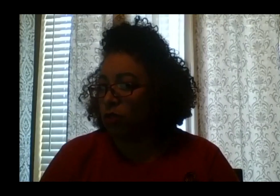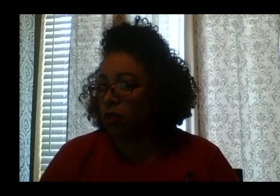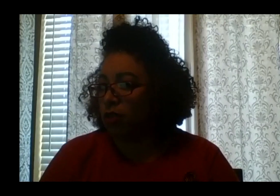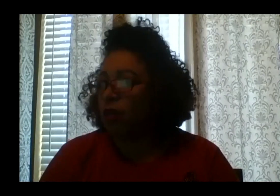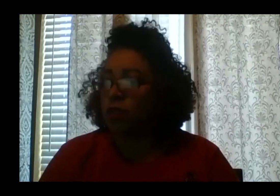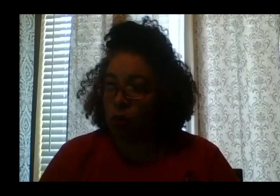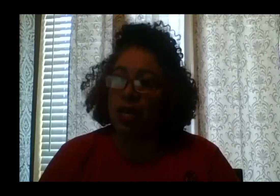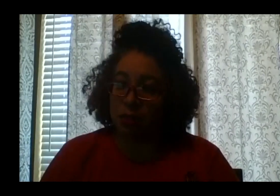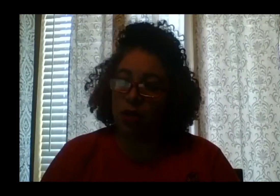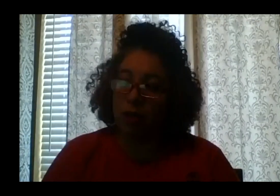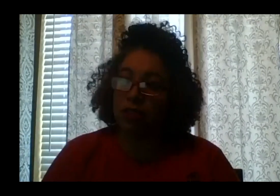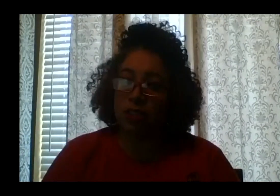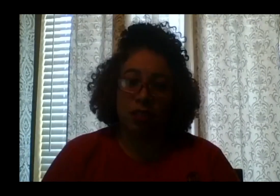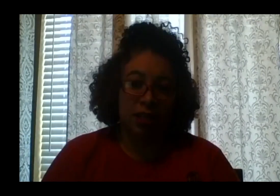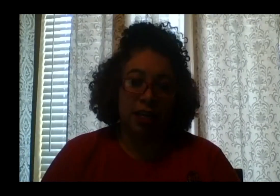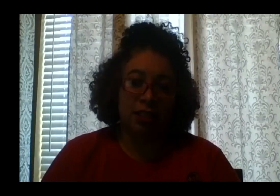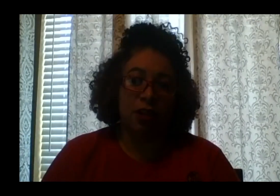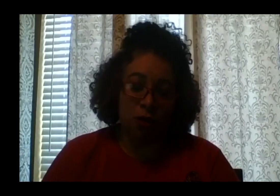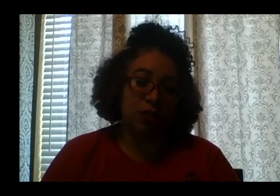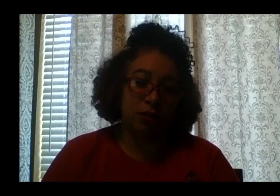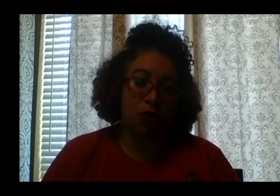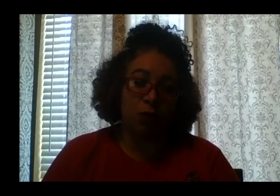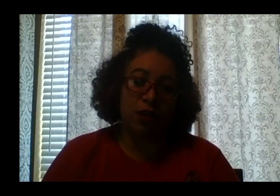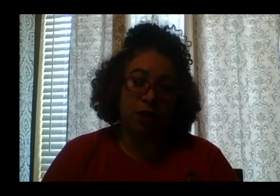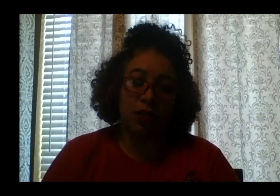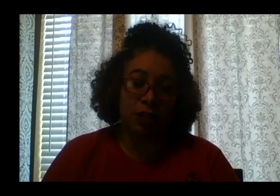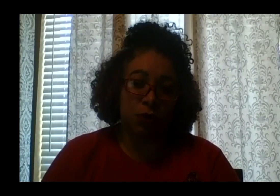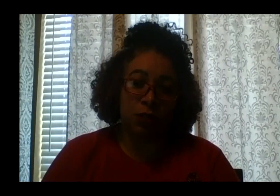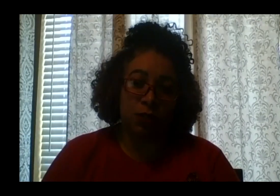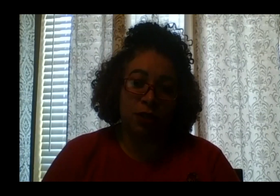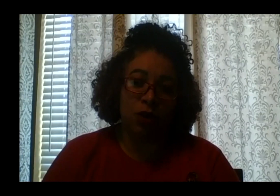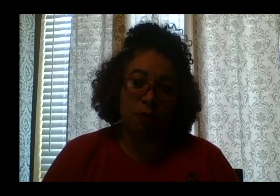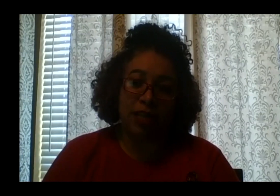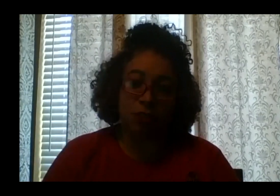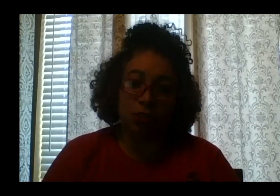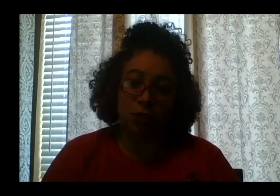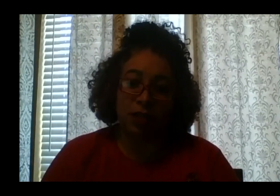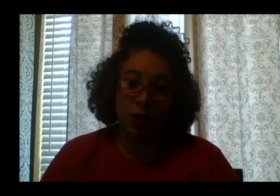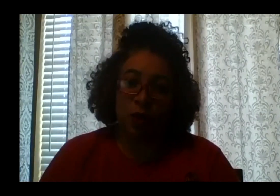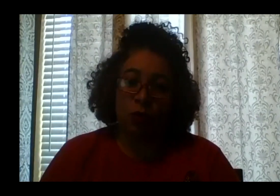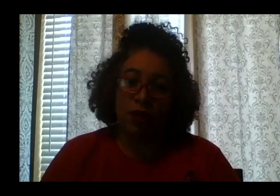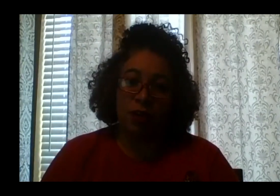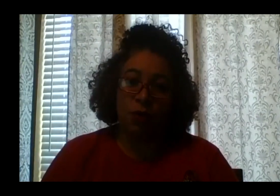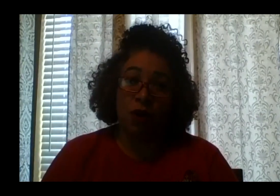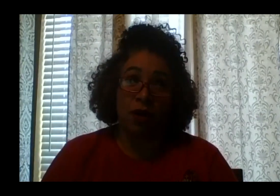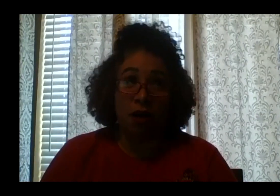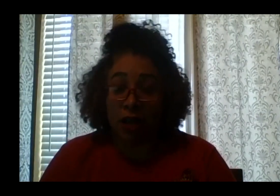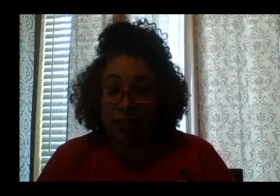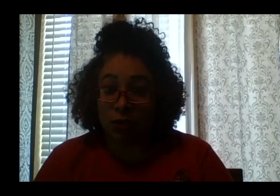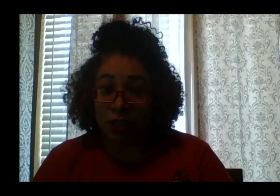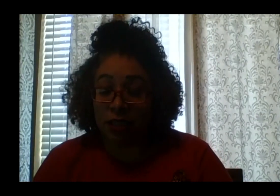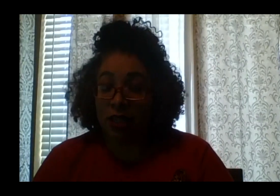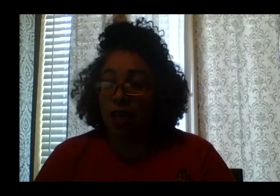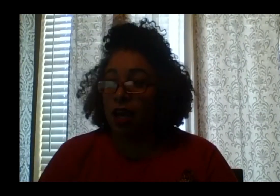loans? So yes, pretty much it's loans for whether you're a doctoral student or a master's student, whether you are an